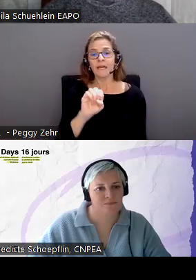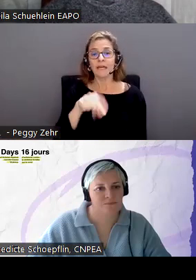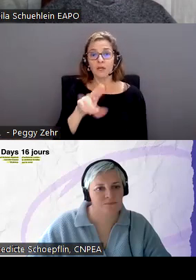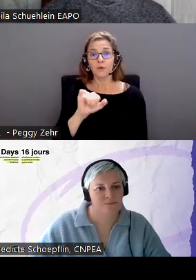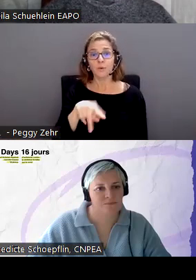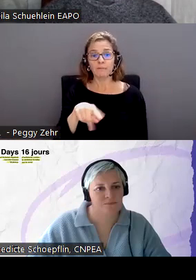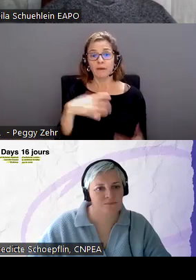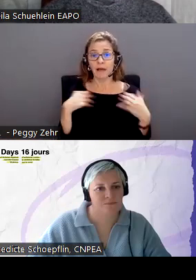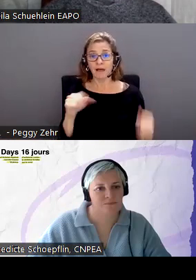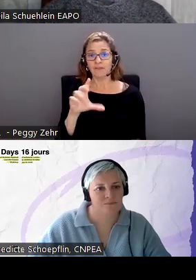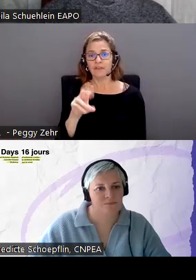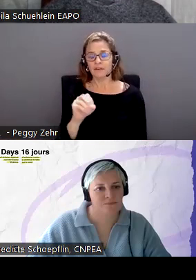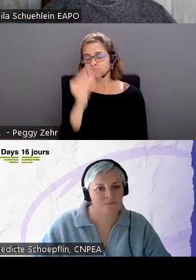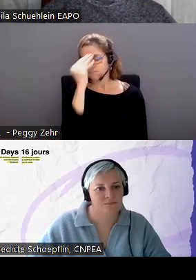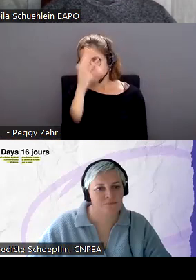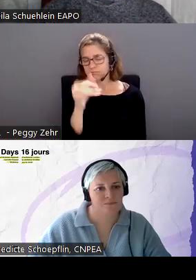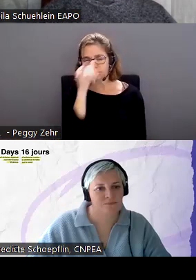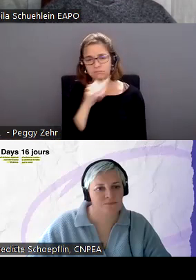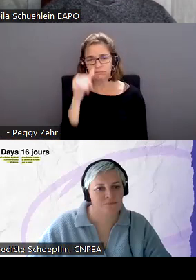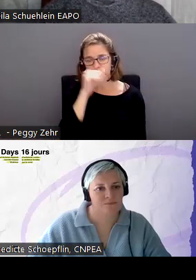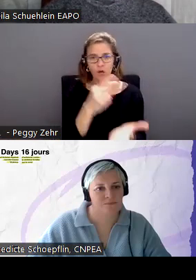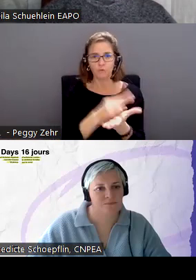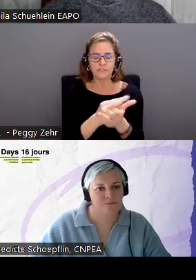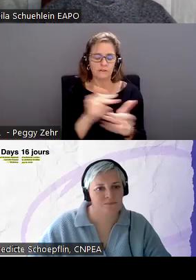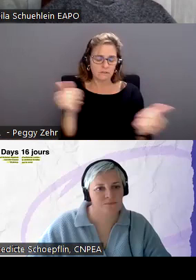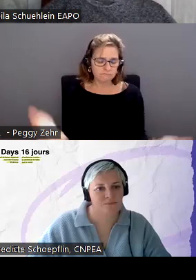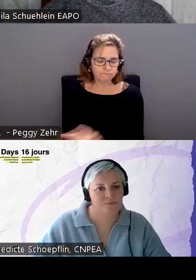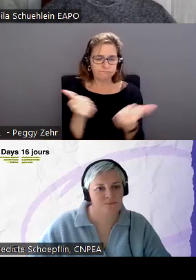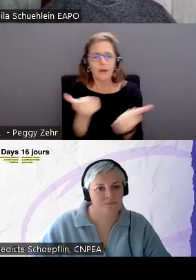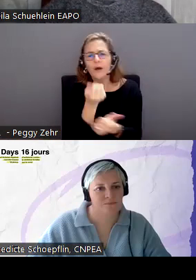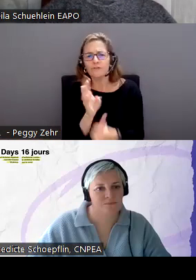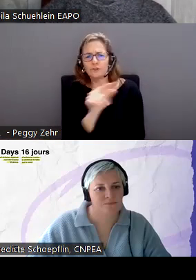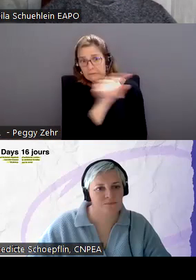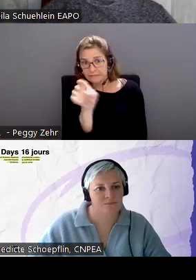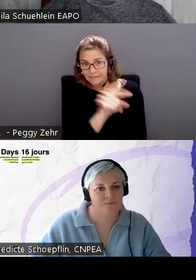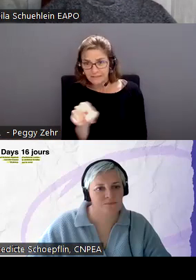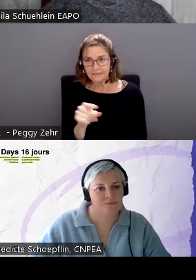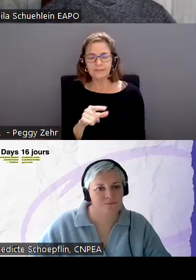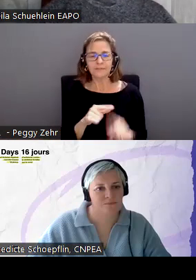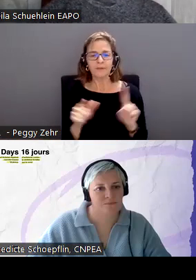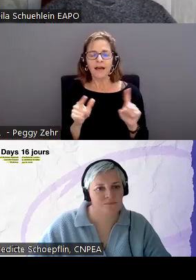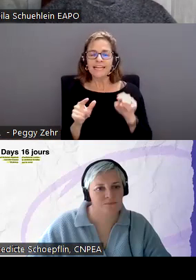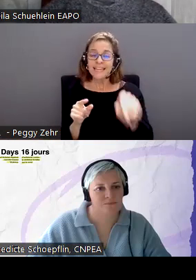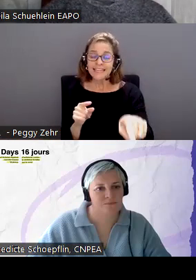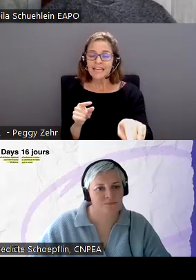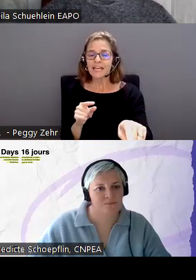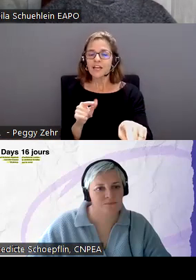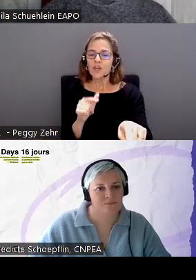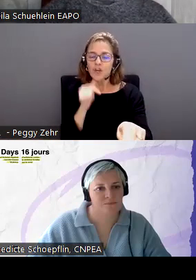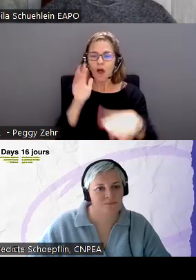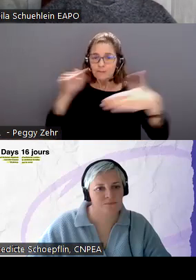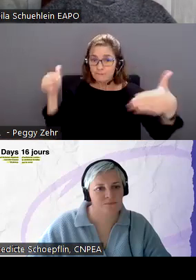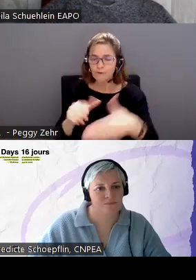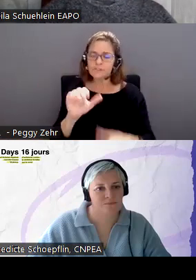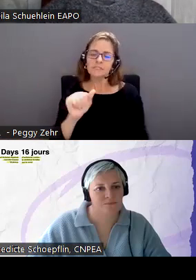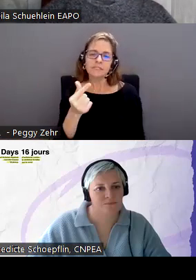many resources there. These are just a few of them, but what they haven't really done is they haven't really focused on age